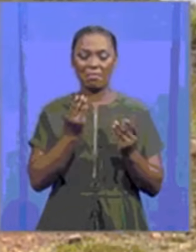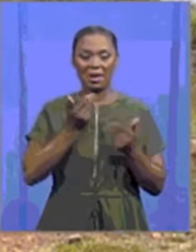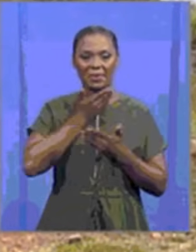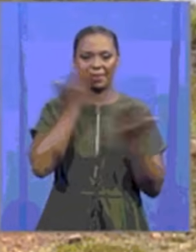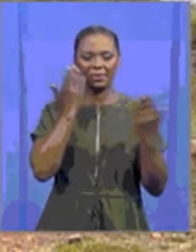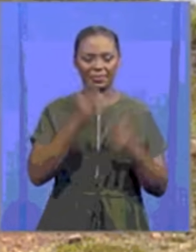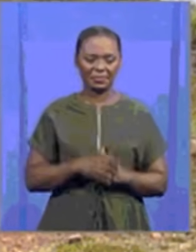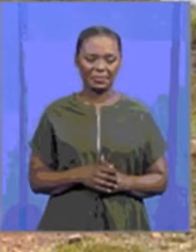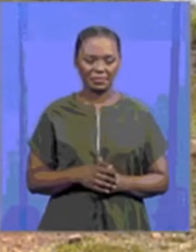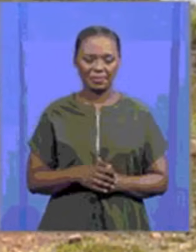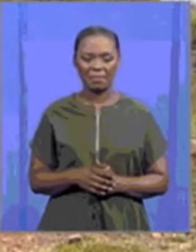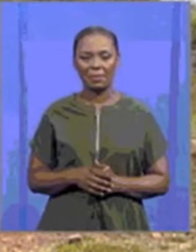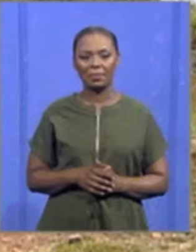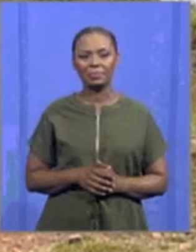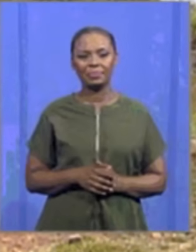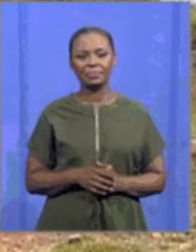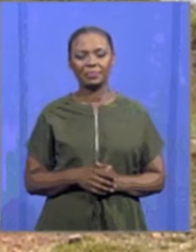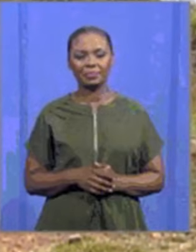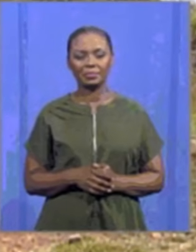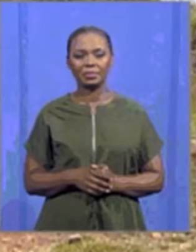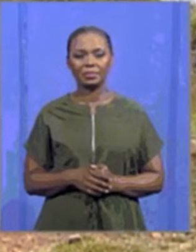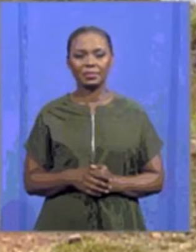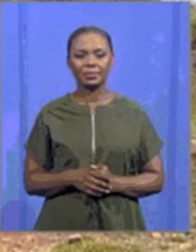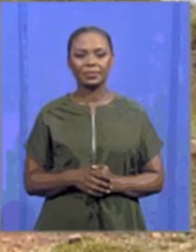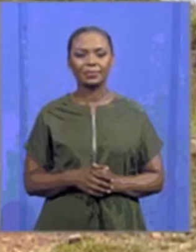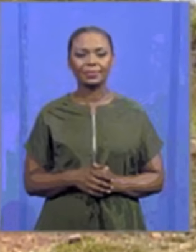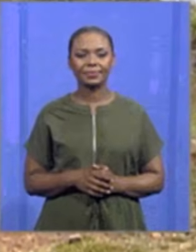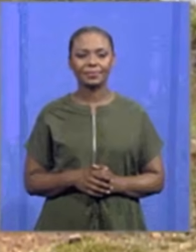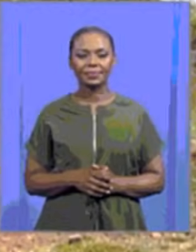wa SABC News, Brits Letlhabile.